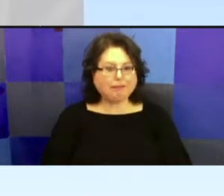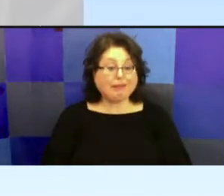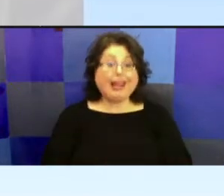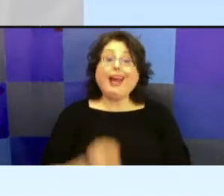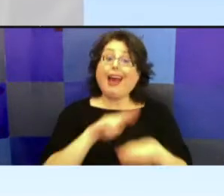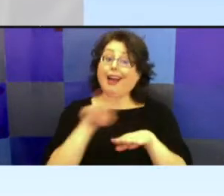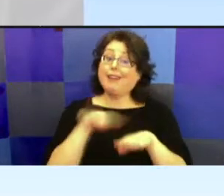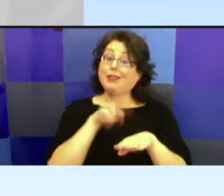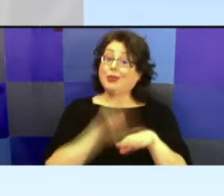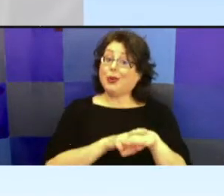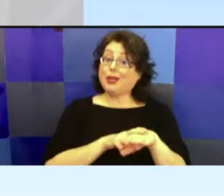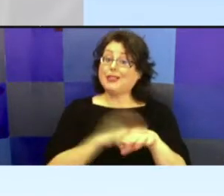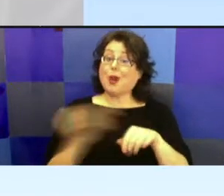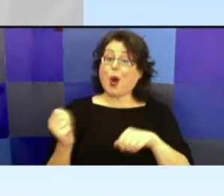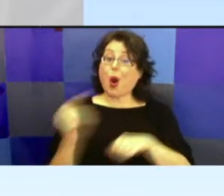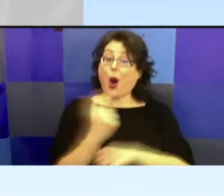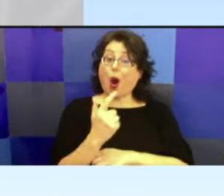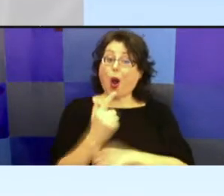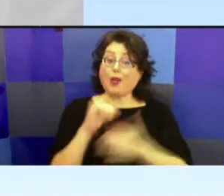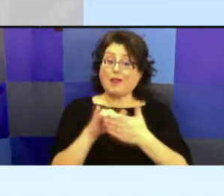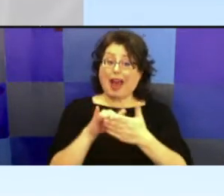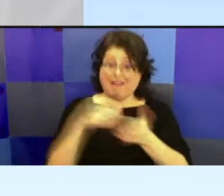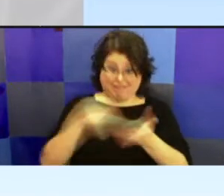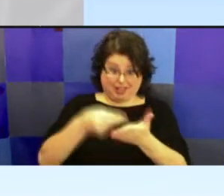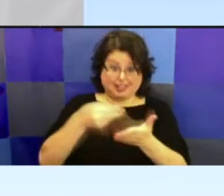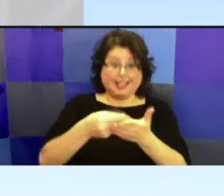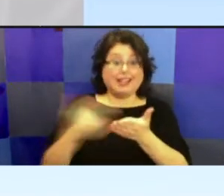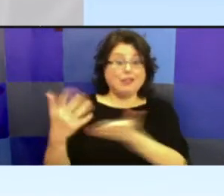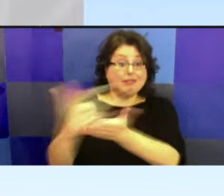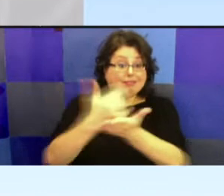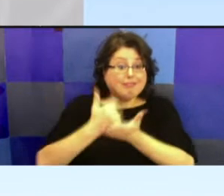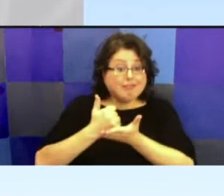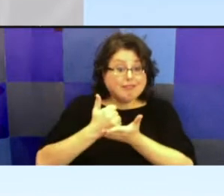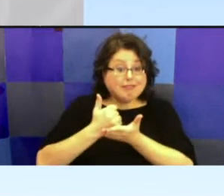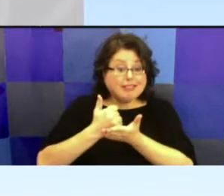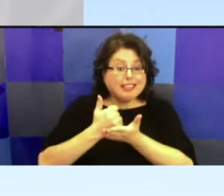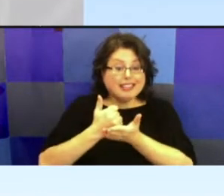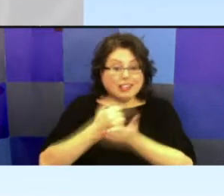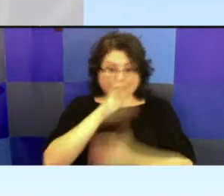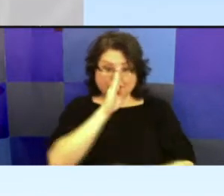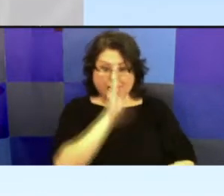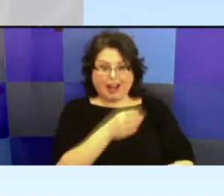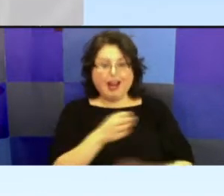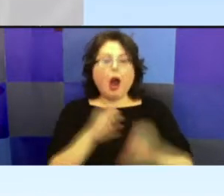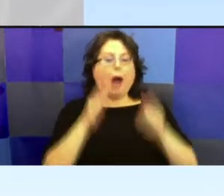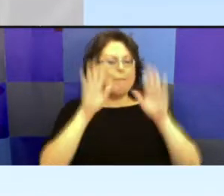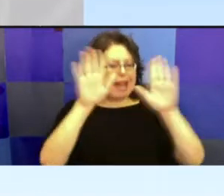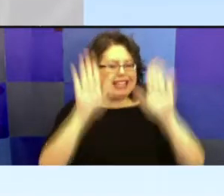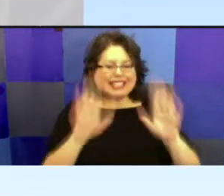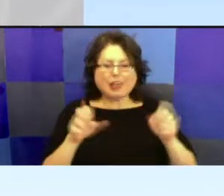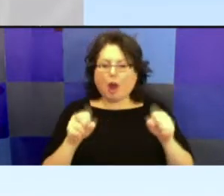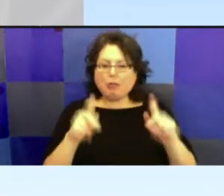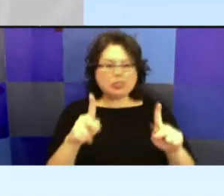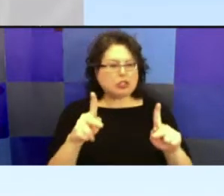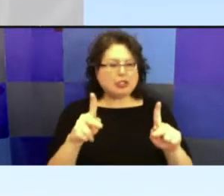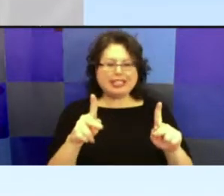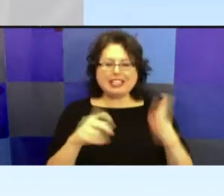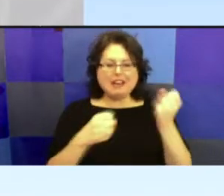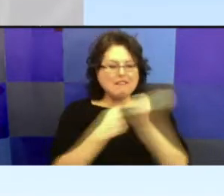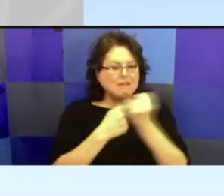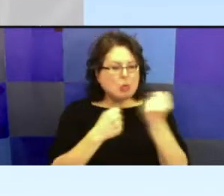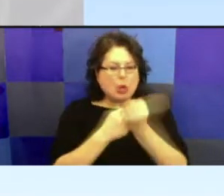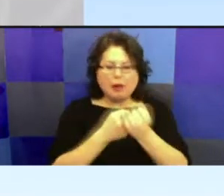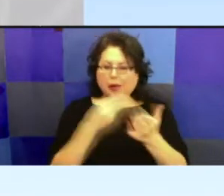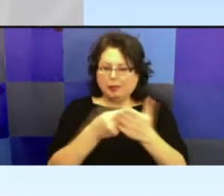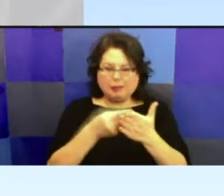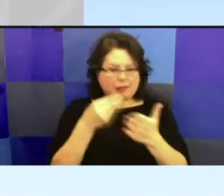course, all of the funding that we receive goes to the amazing opportunities, the financial support that